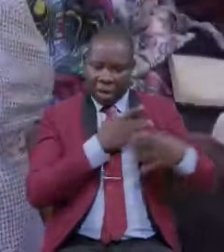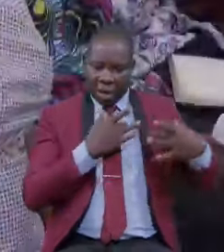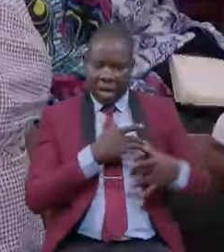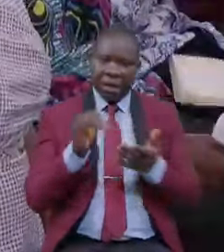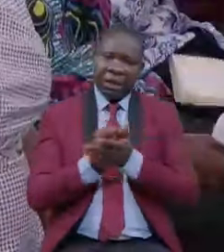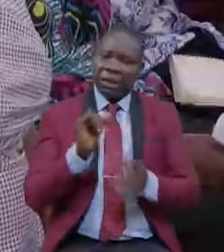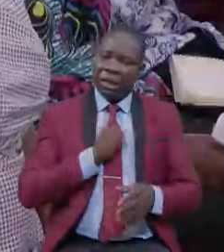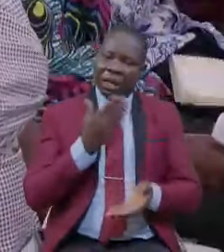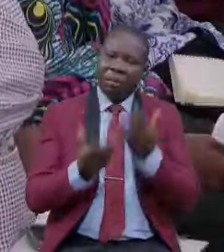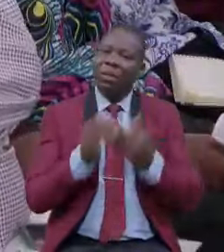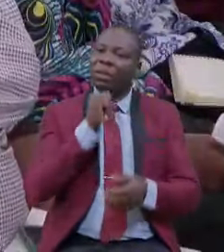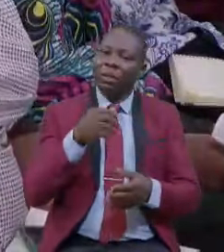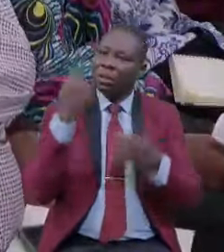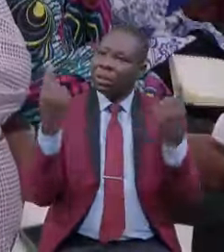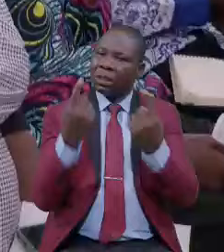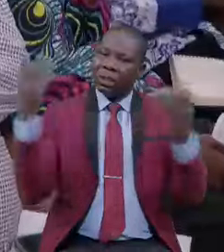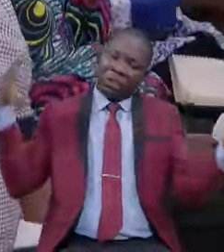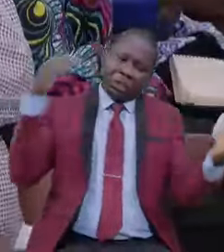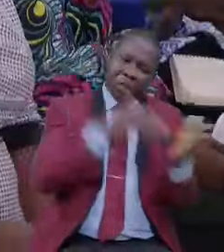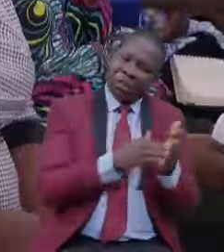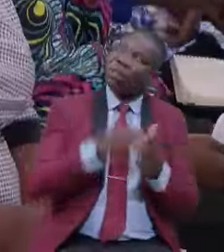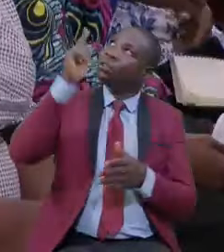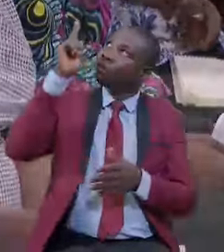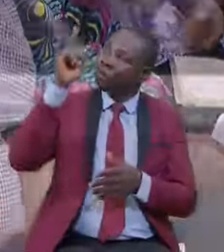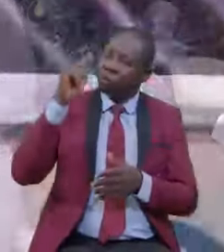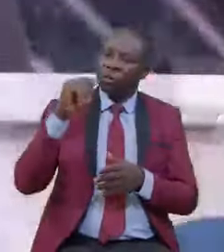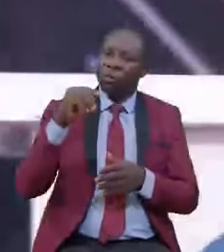against thee. Look at verse